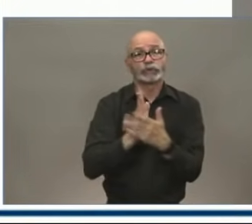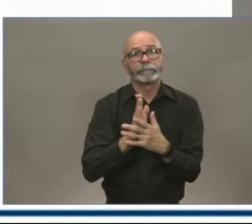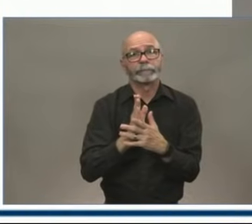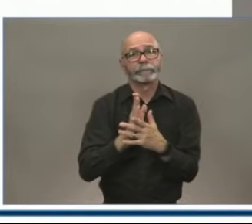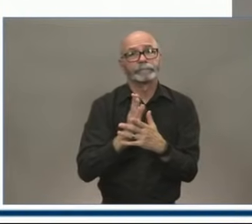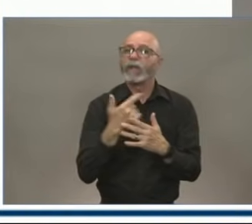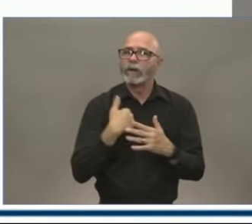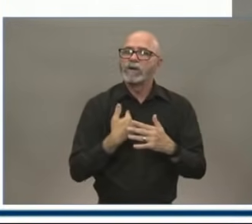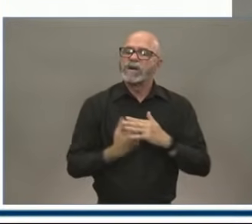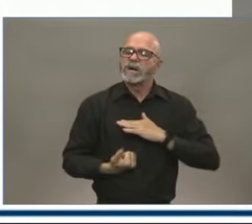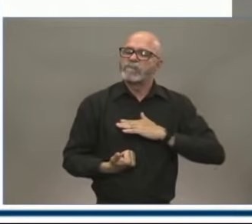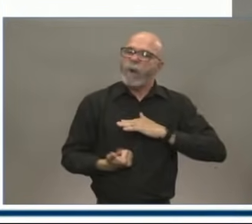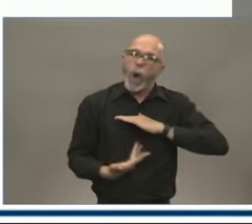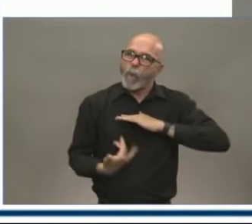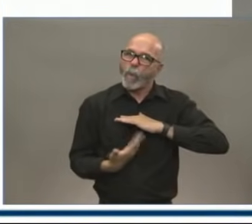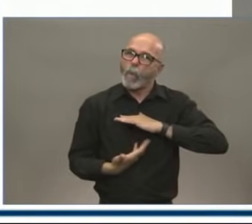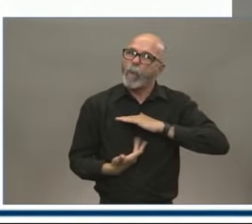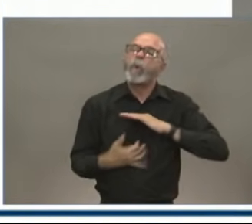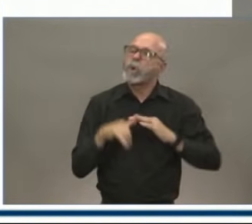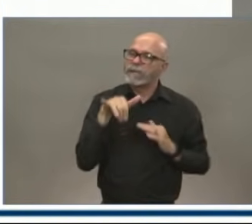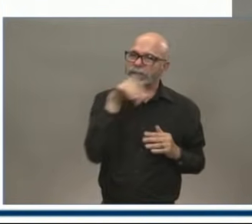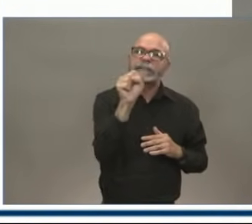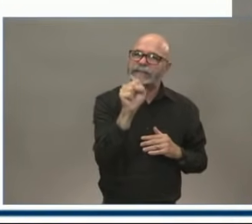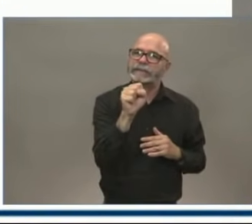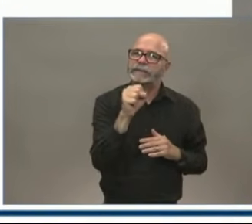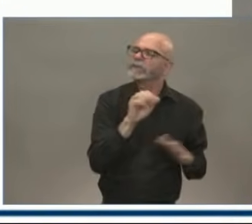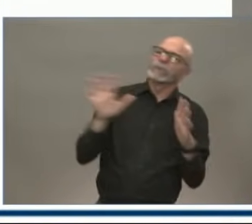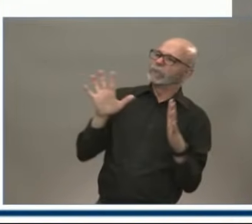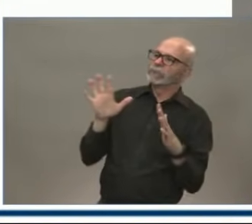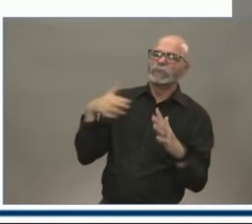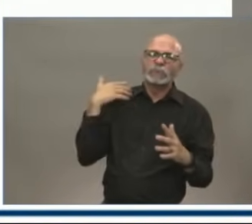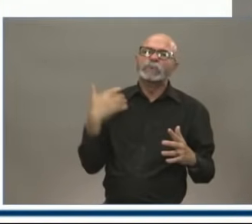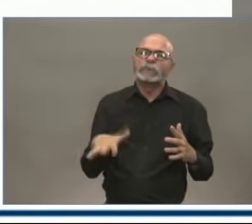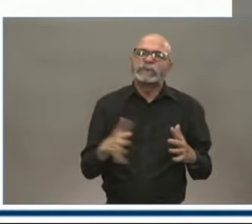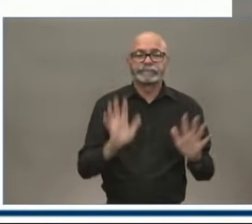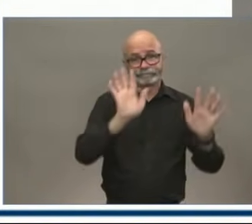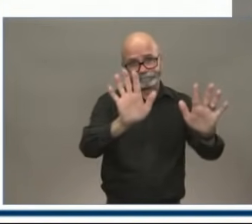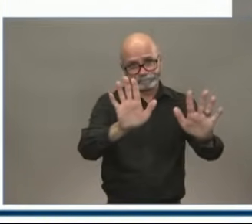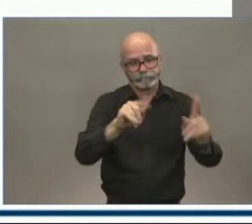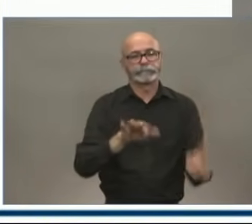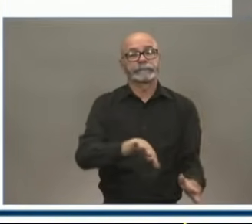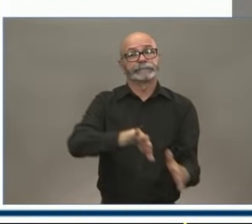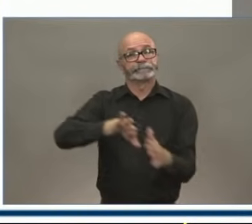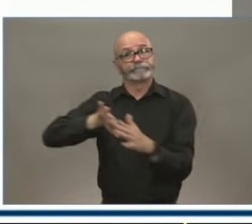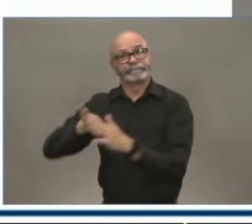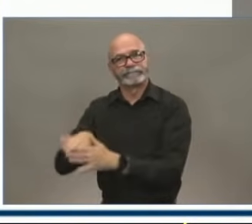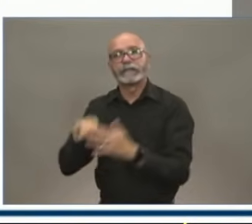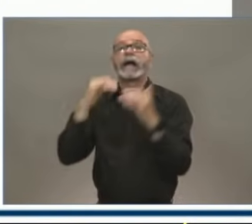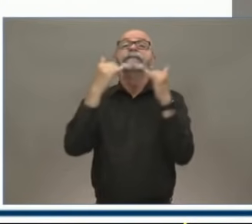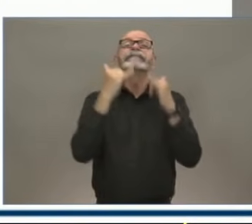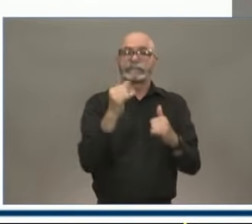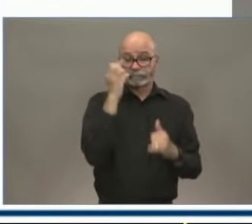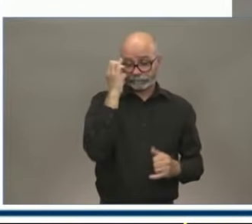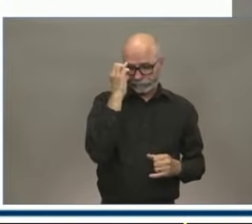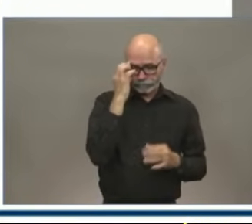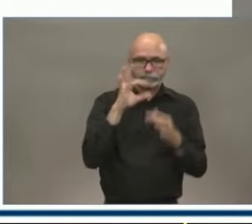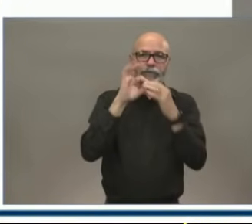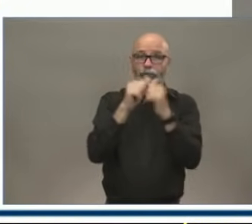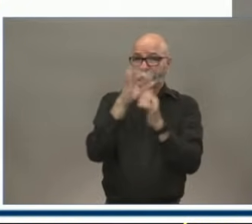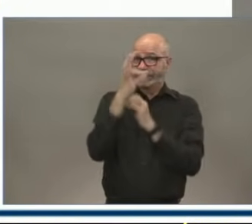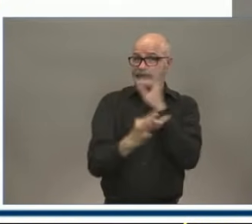I'll move on to testing. I want to provide a bit of an update on testing. Last week, I shared the details of our asymptomatic testing